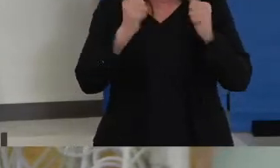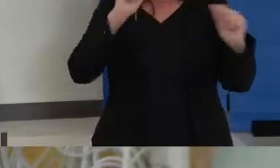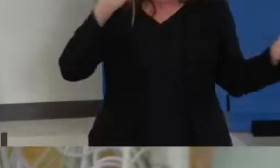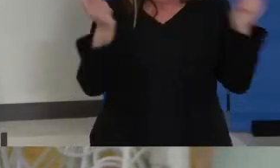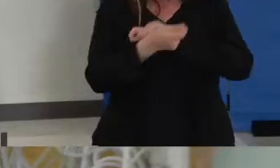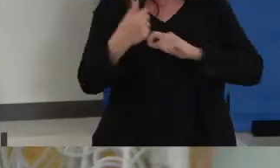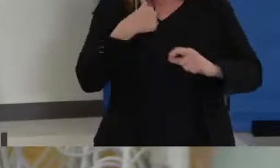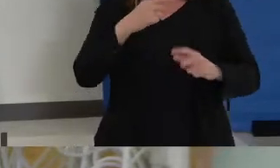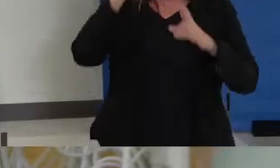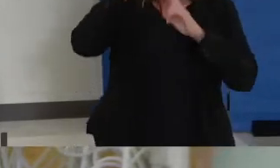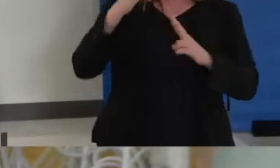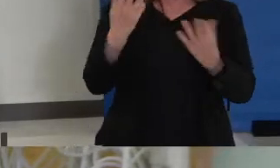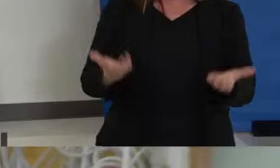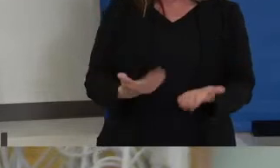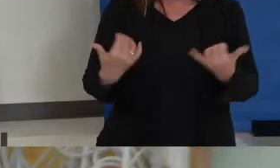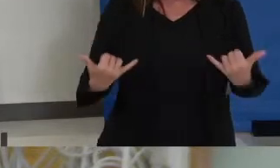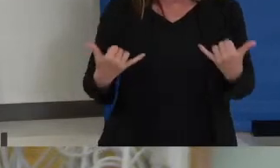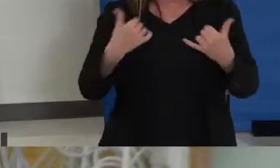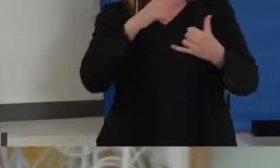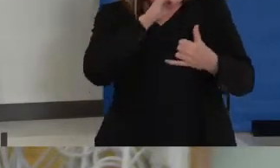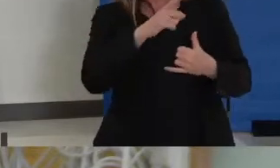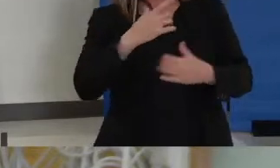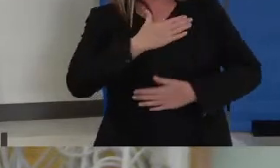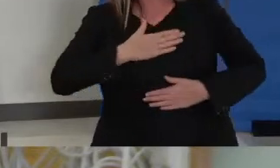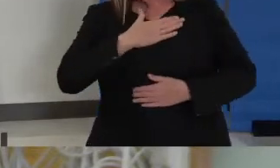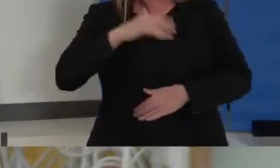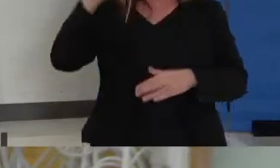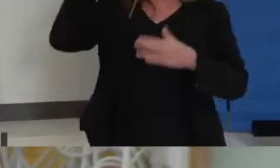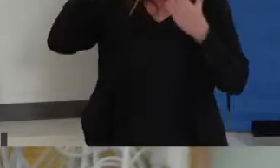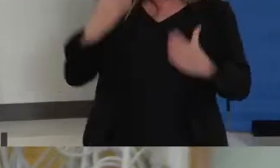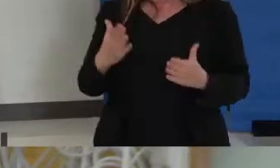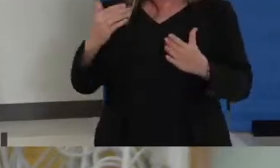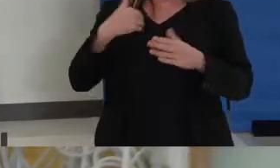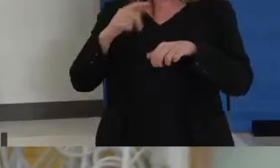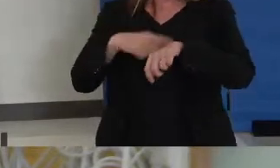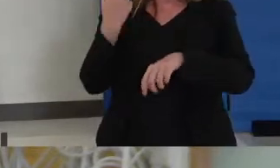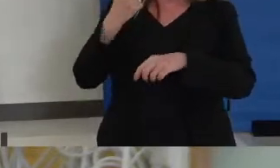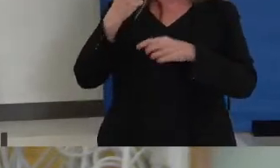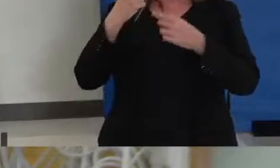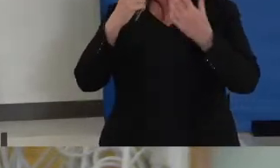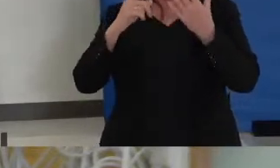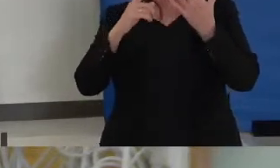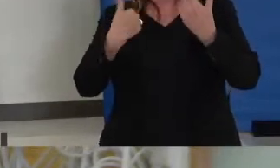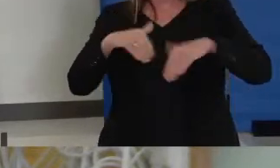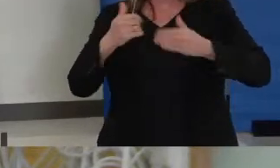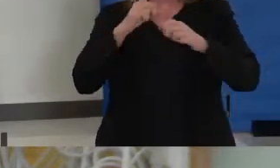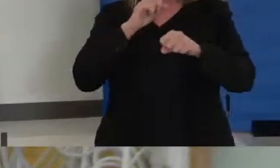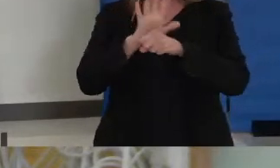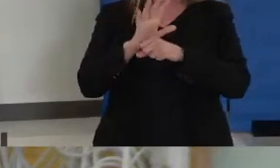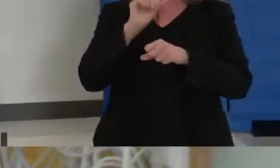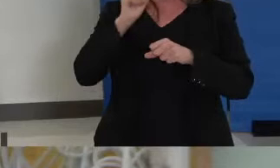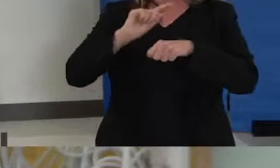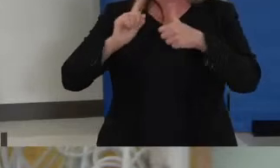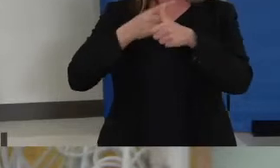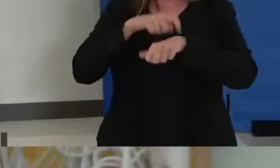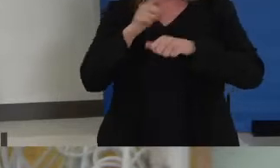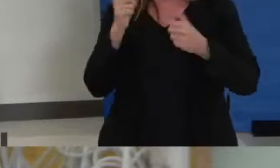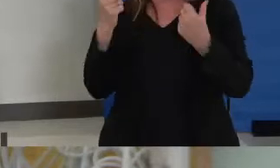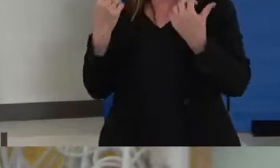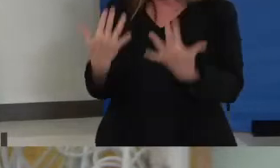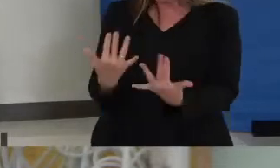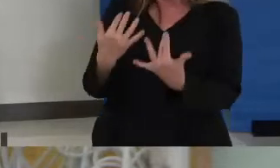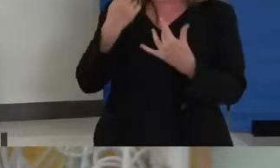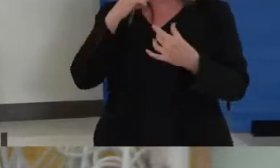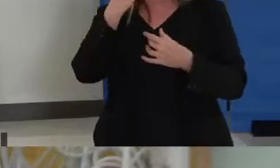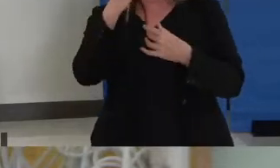I'm honored to be here today and really tremendously appreciate, Governor, your long-term commitment. This is not the first time you've weighed in on one of these issues. It's not the first time you've been